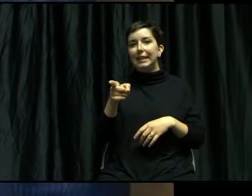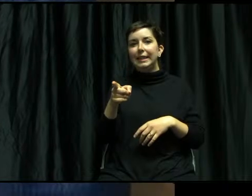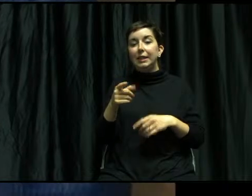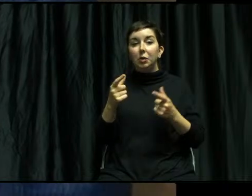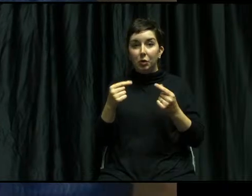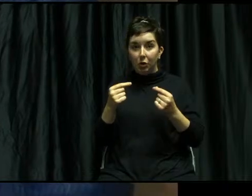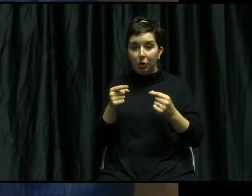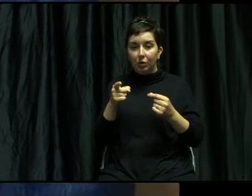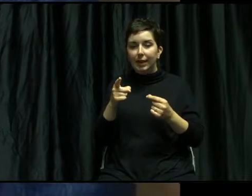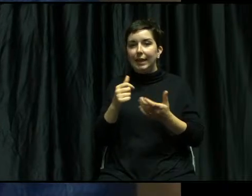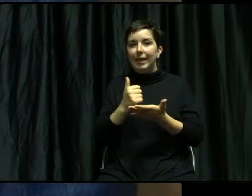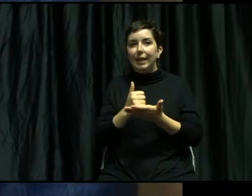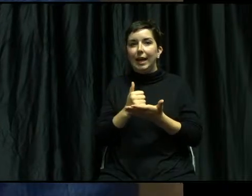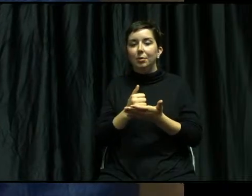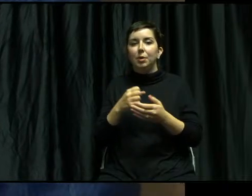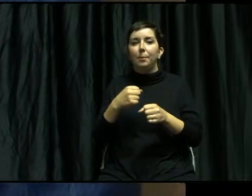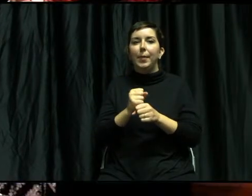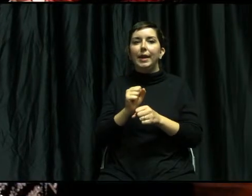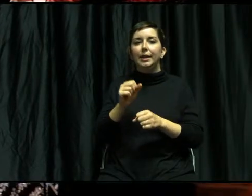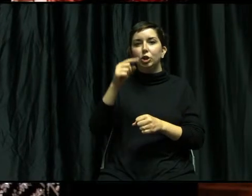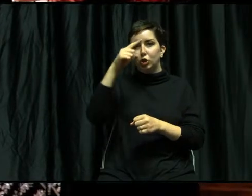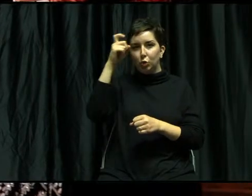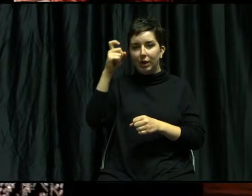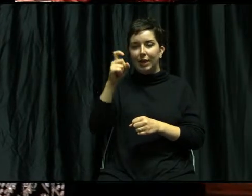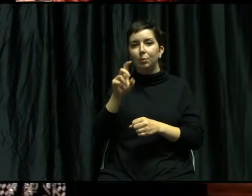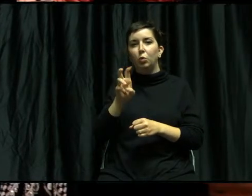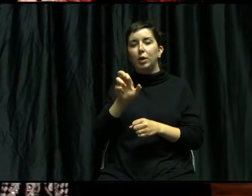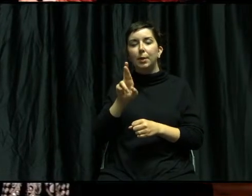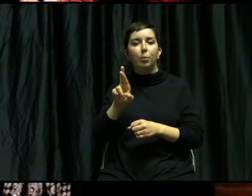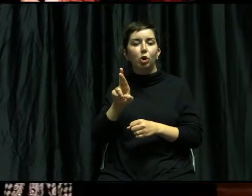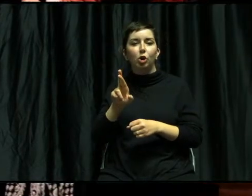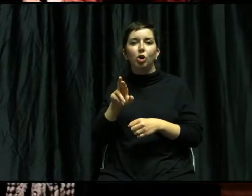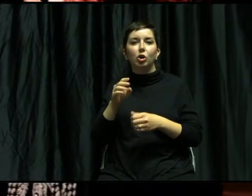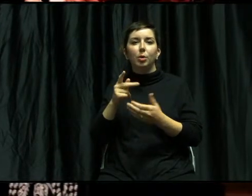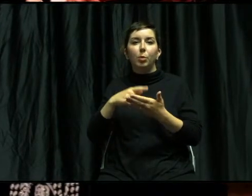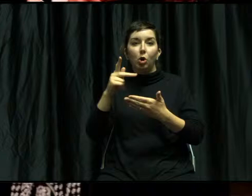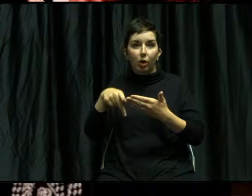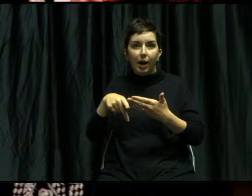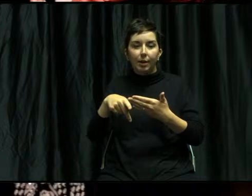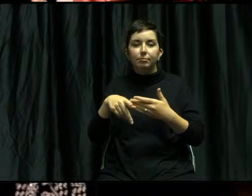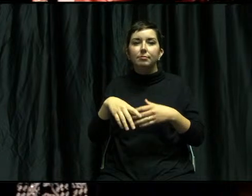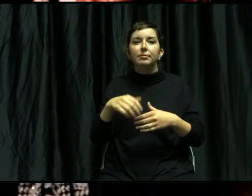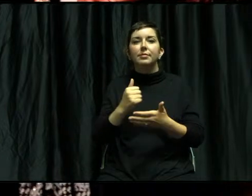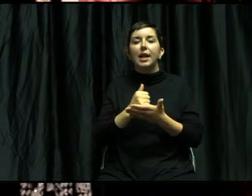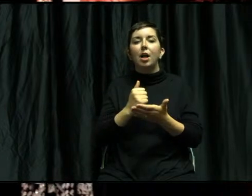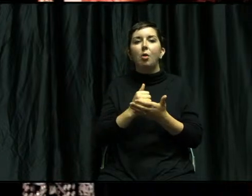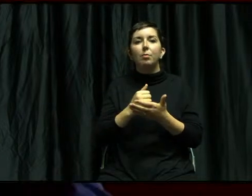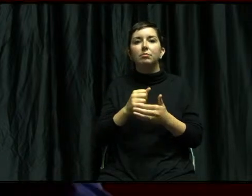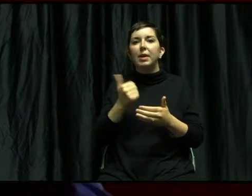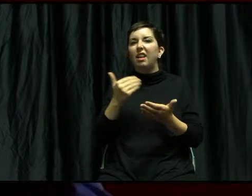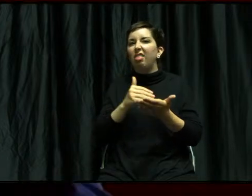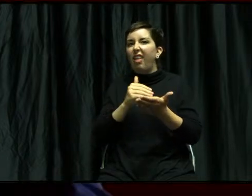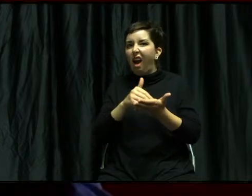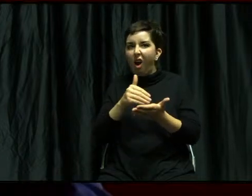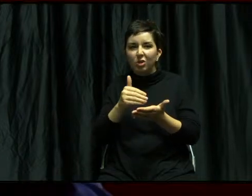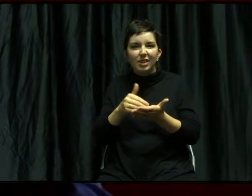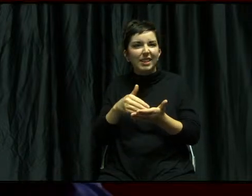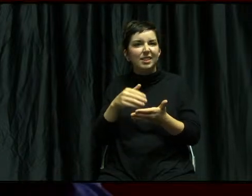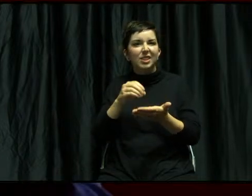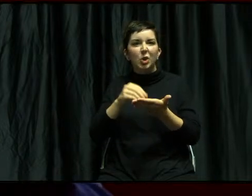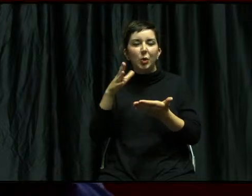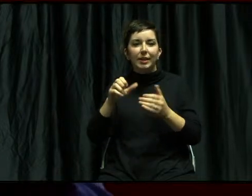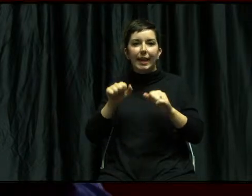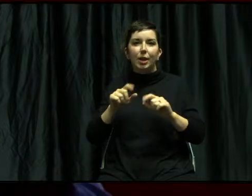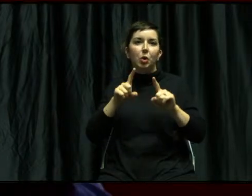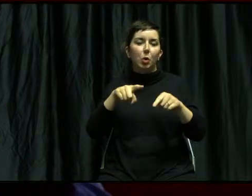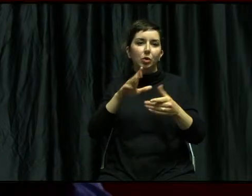in creating the Dream Weber program, making a college education a reality for thousands of students. I continued to